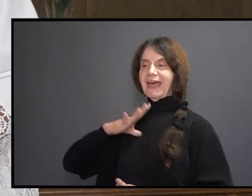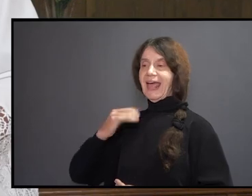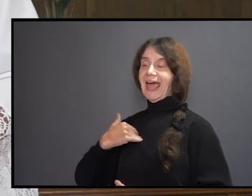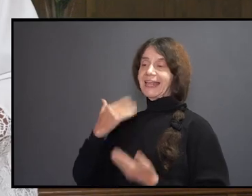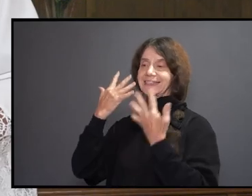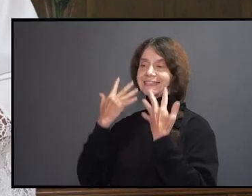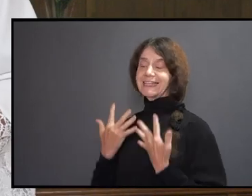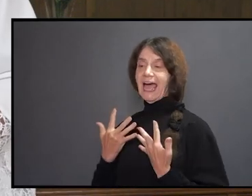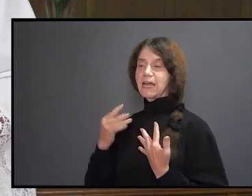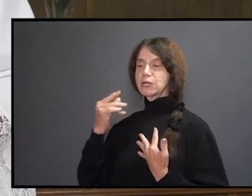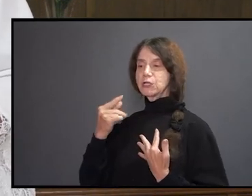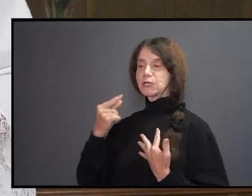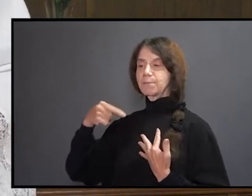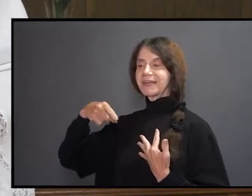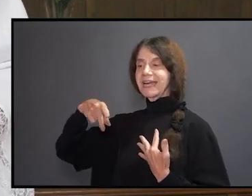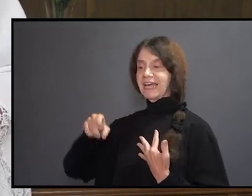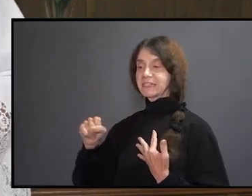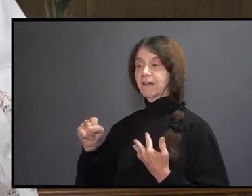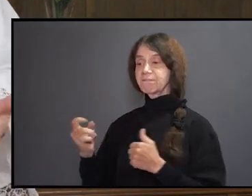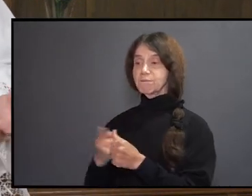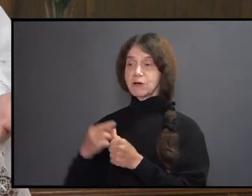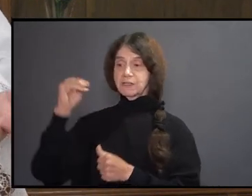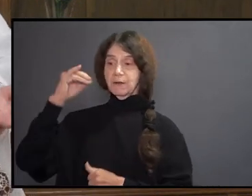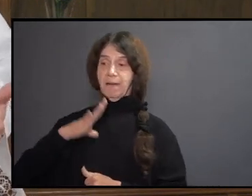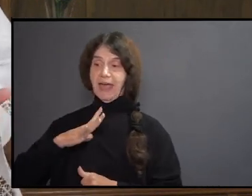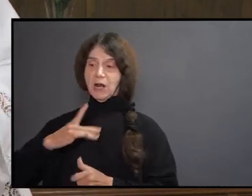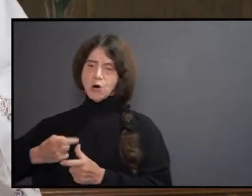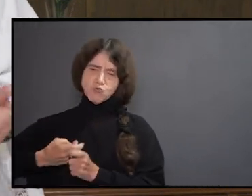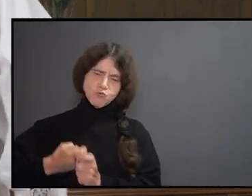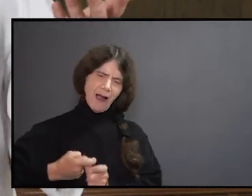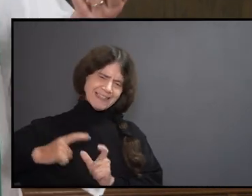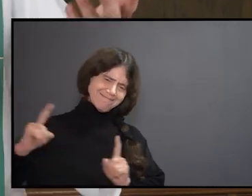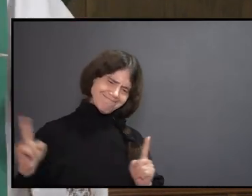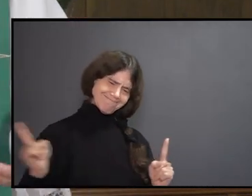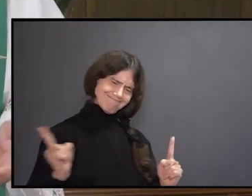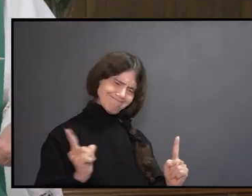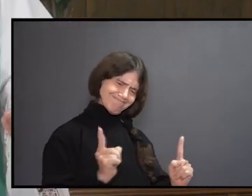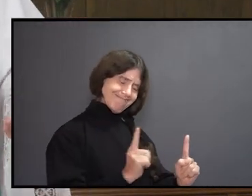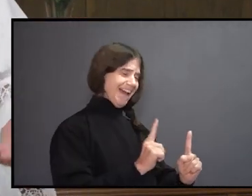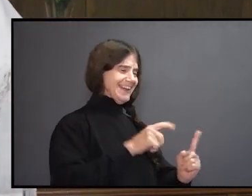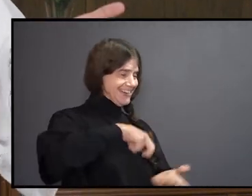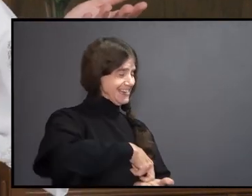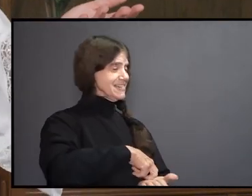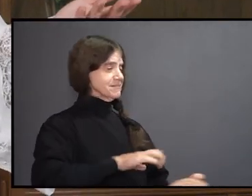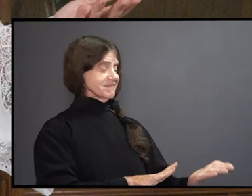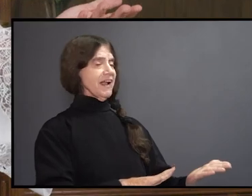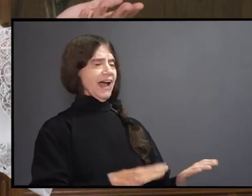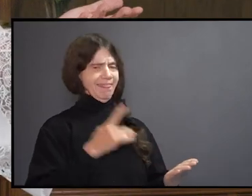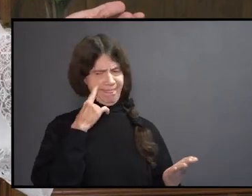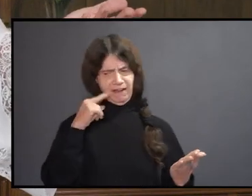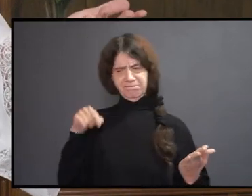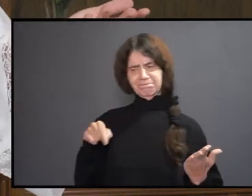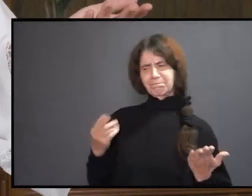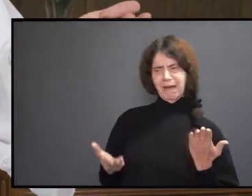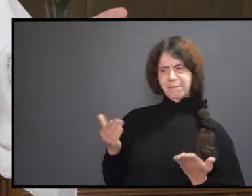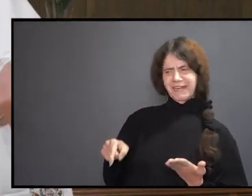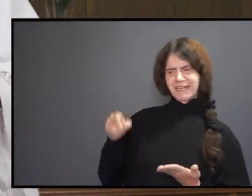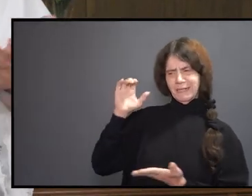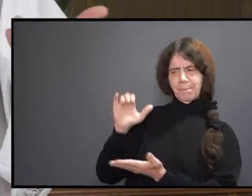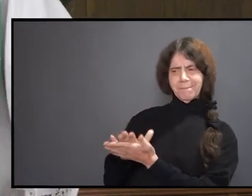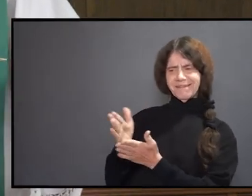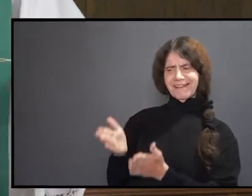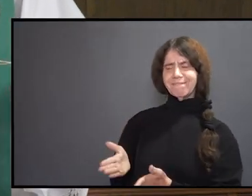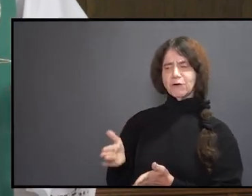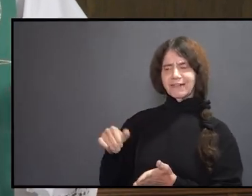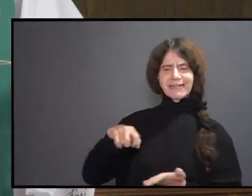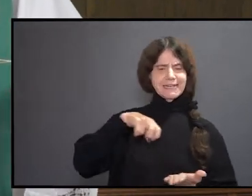GPS. First, he runs up to Jesus and kneels before him, and we start to think, all right, maybe this guy is a believer too.